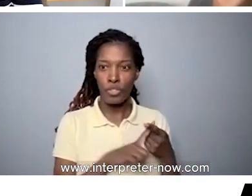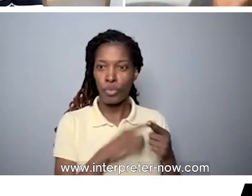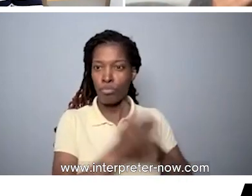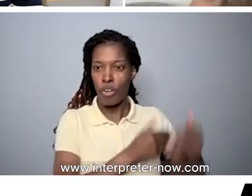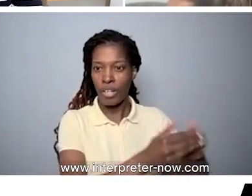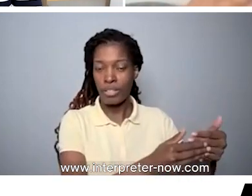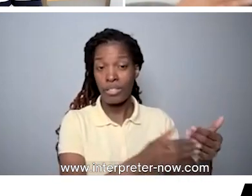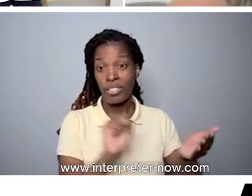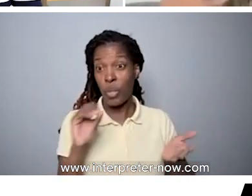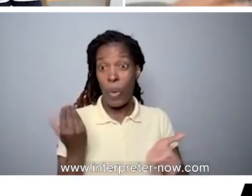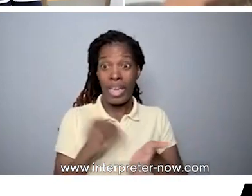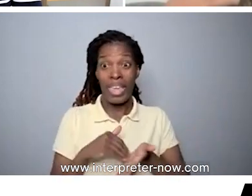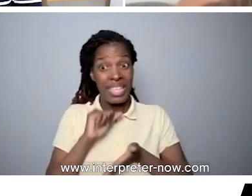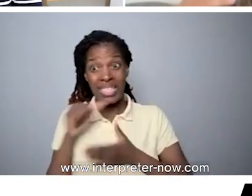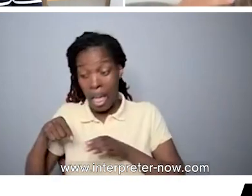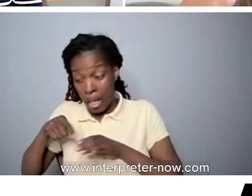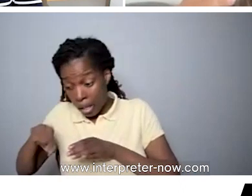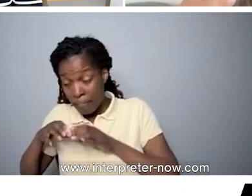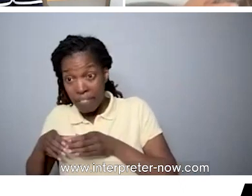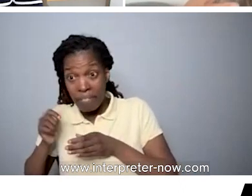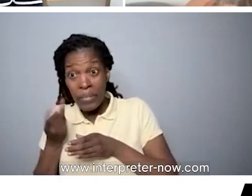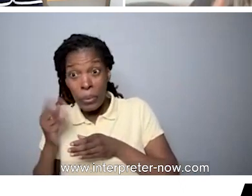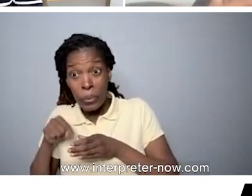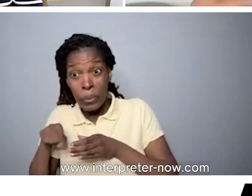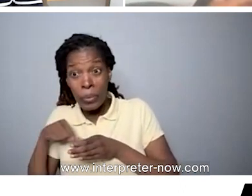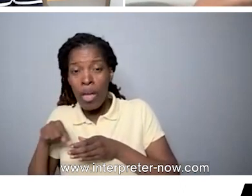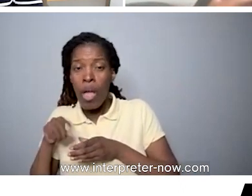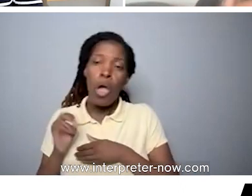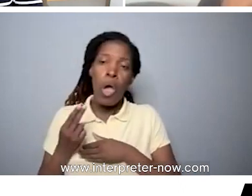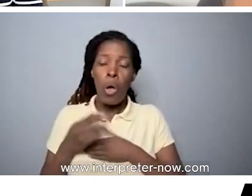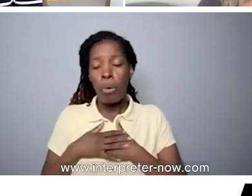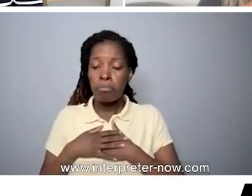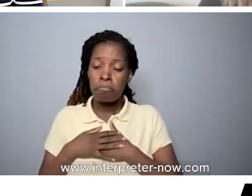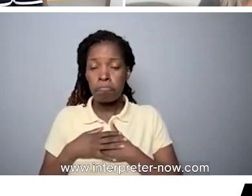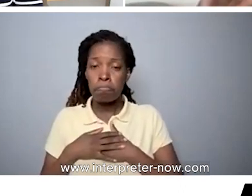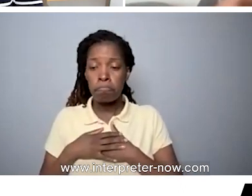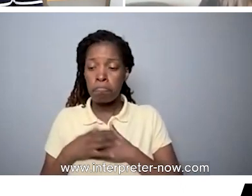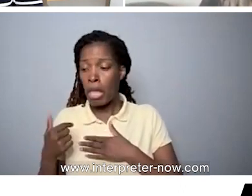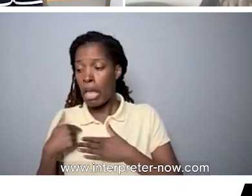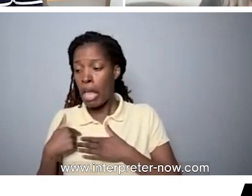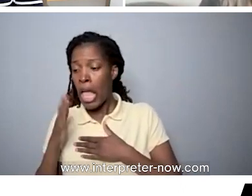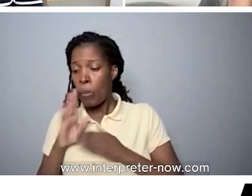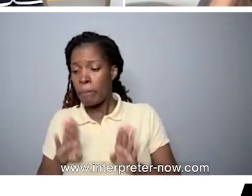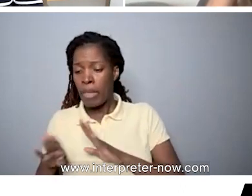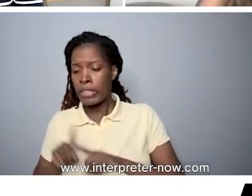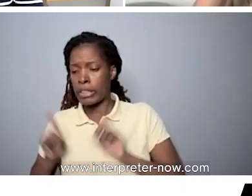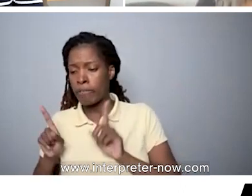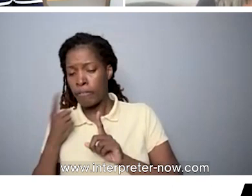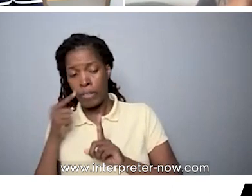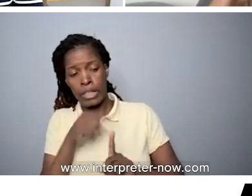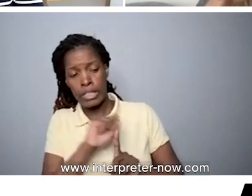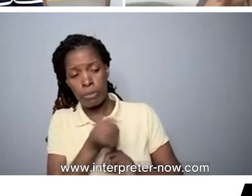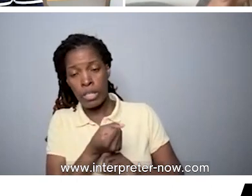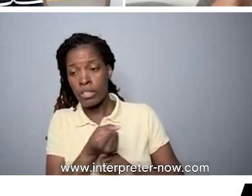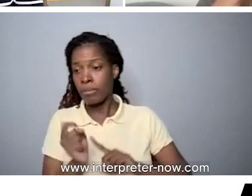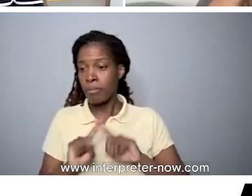the contained. It's not just, oh, I'm going to behave a certain way in this situation, but also I am going